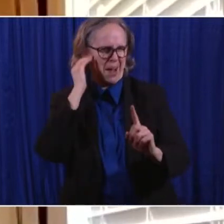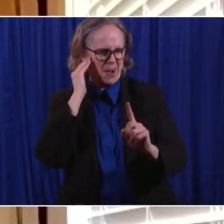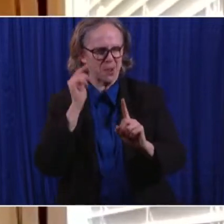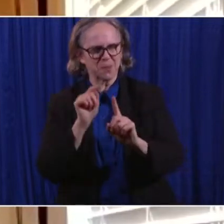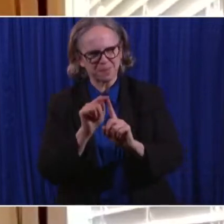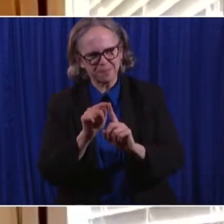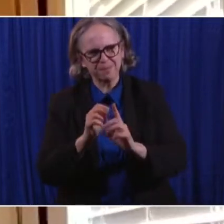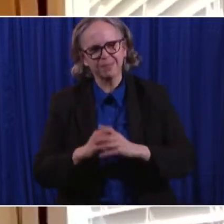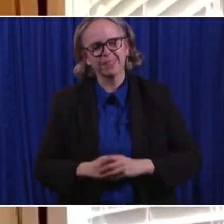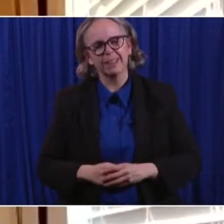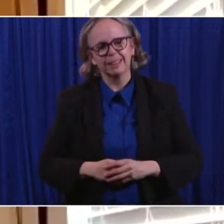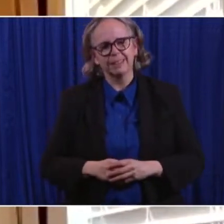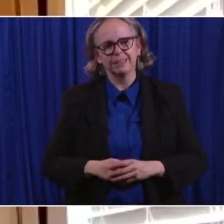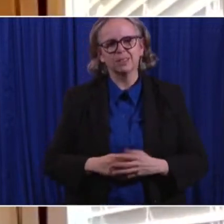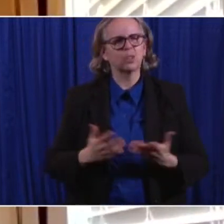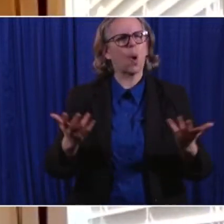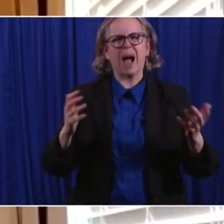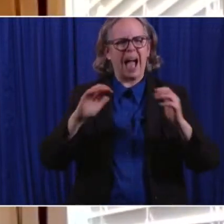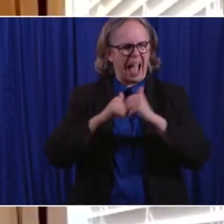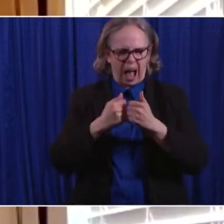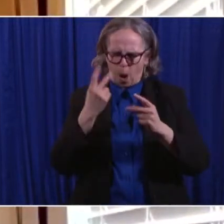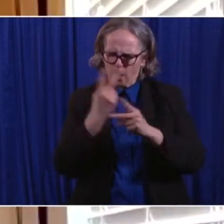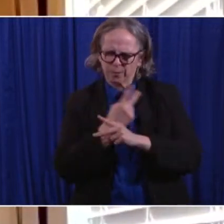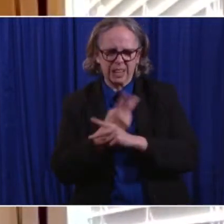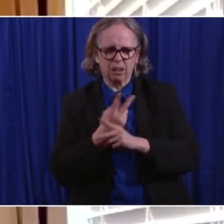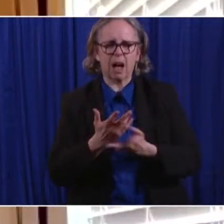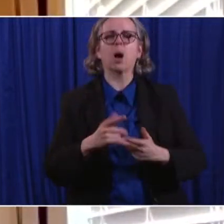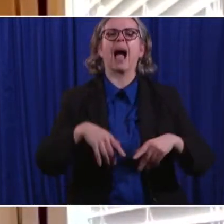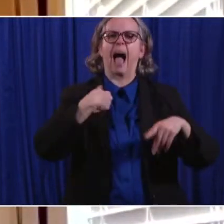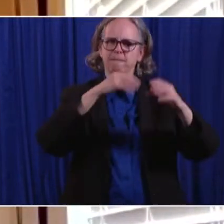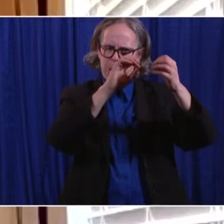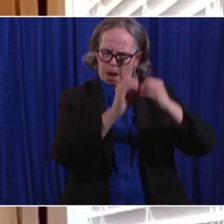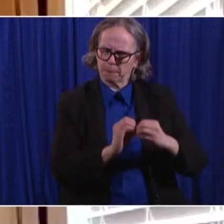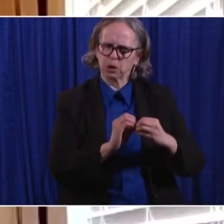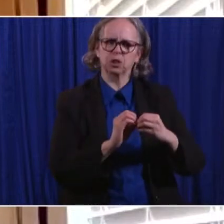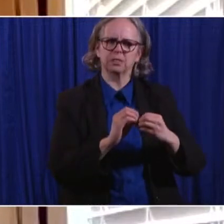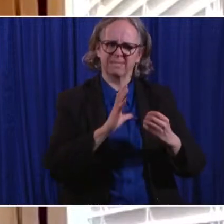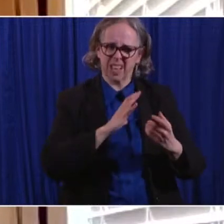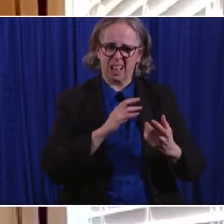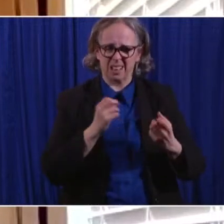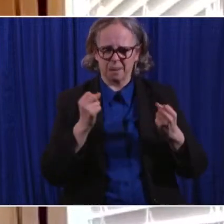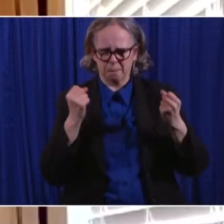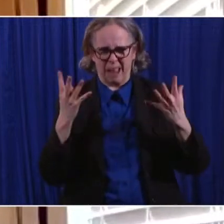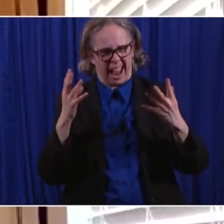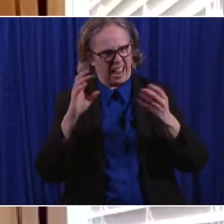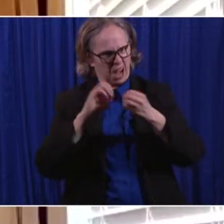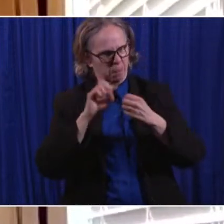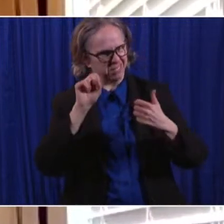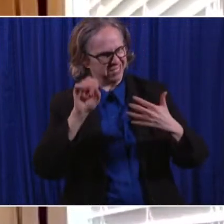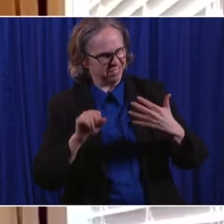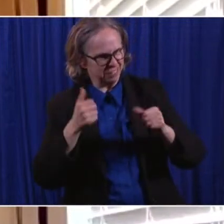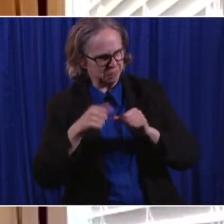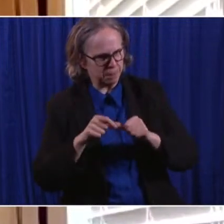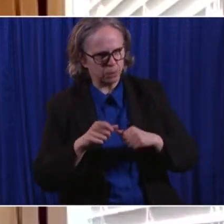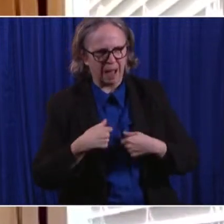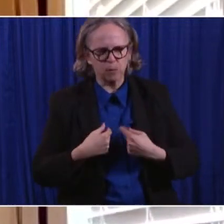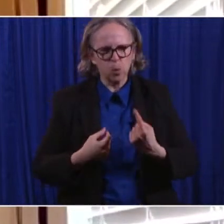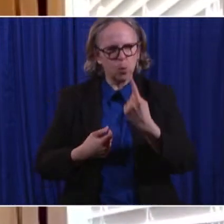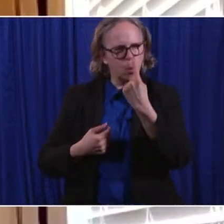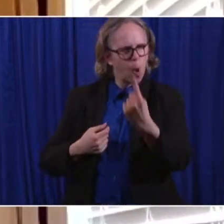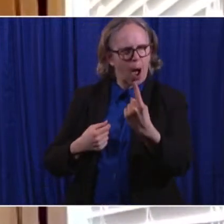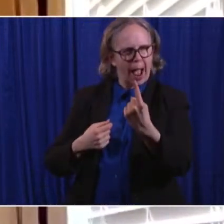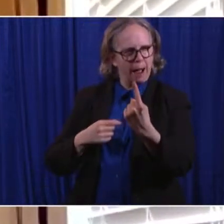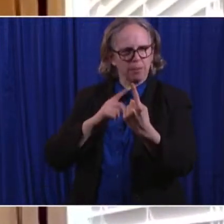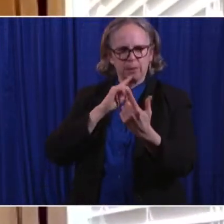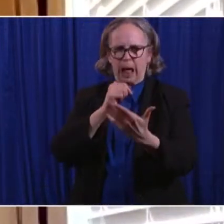the best leading indicator, the one that really seemed to point toward us arriving at